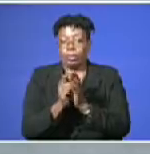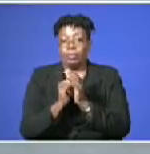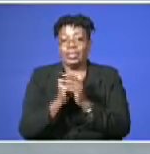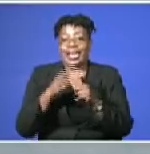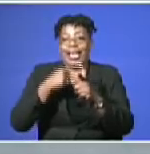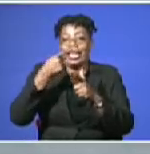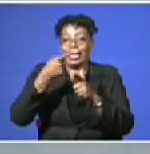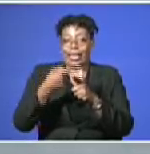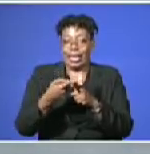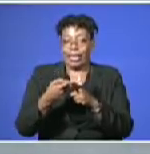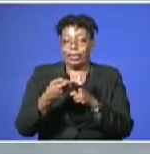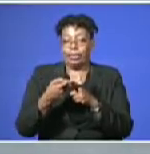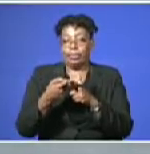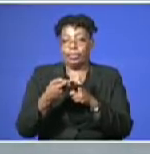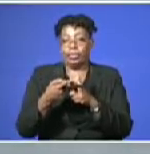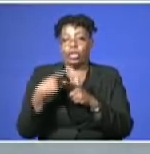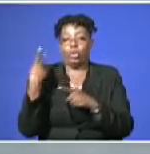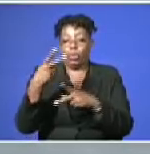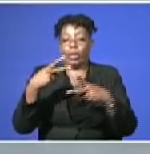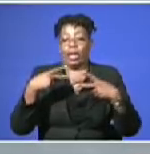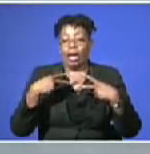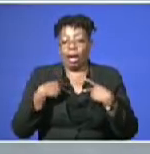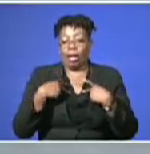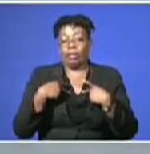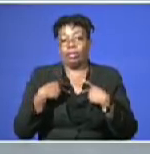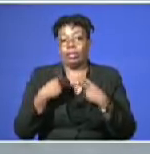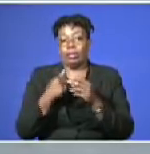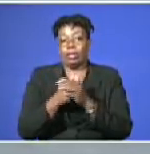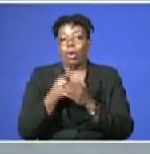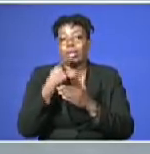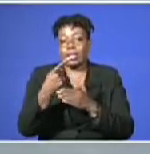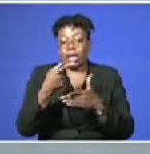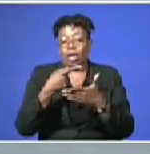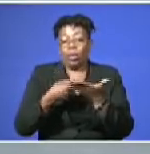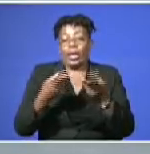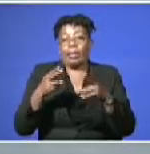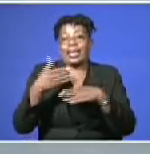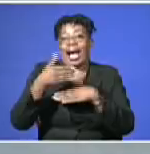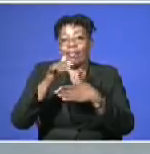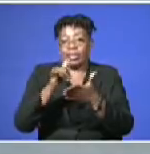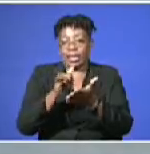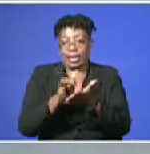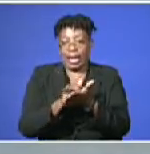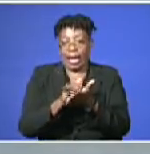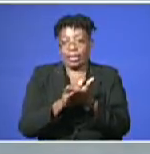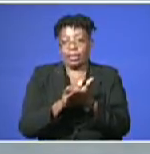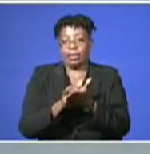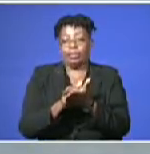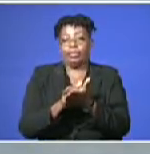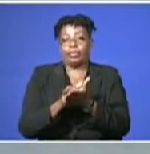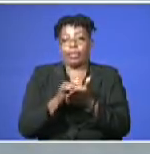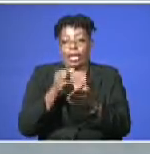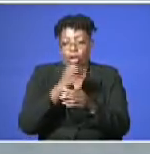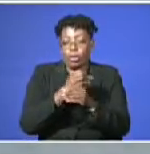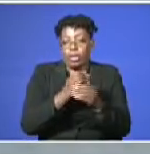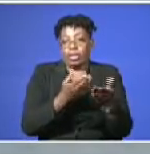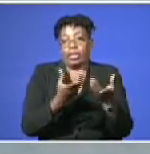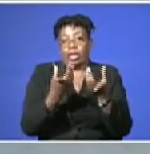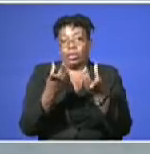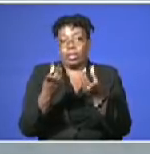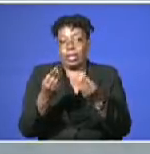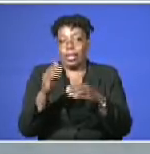then we can have our comments after that. You know, it was an operation carried out by the